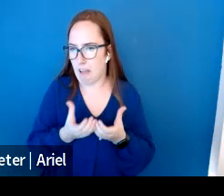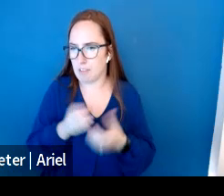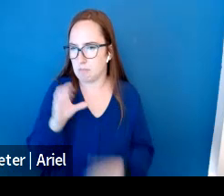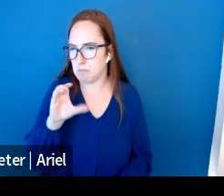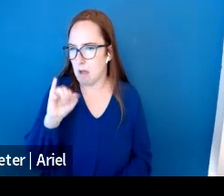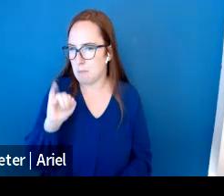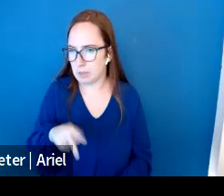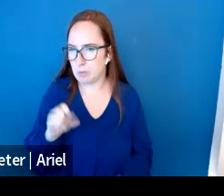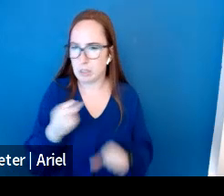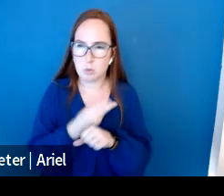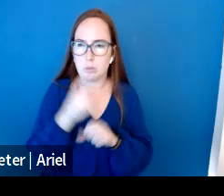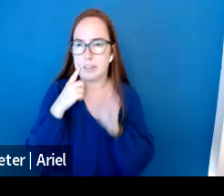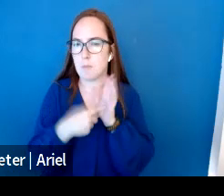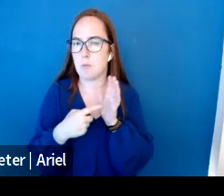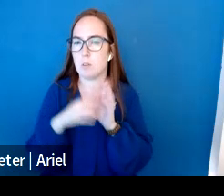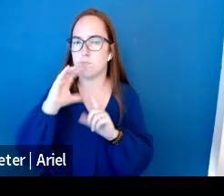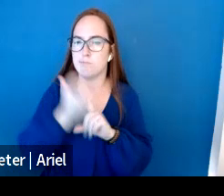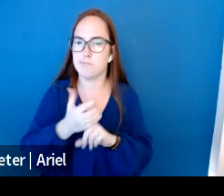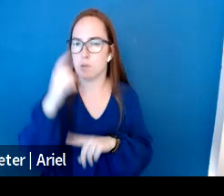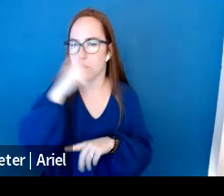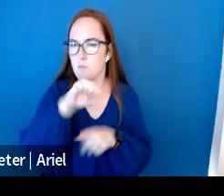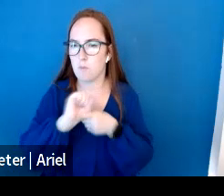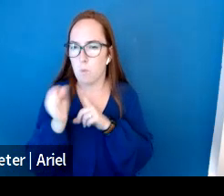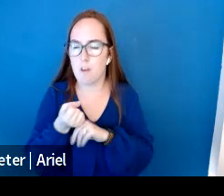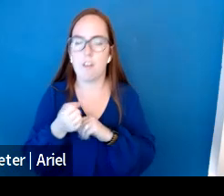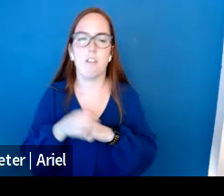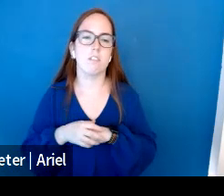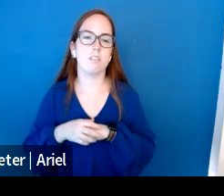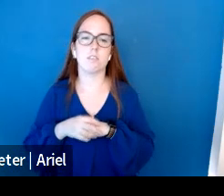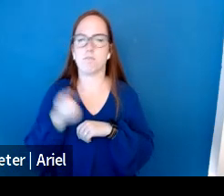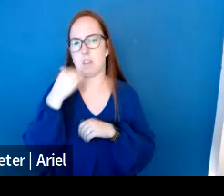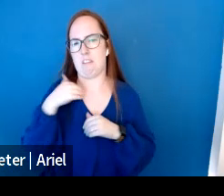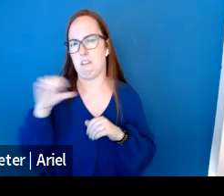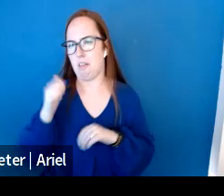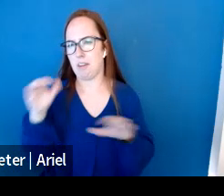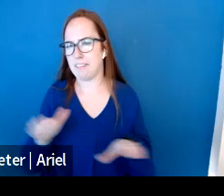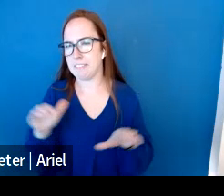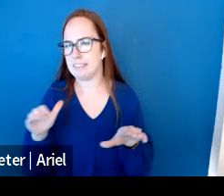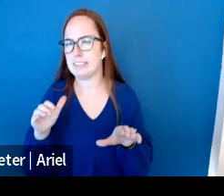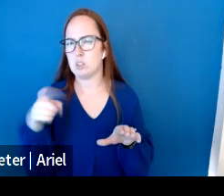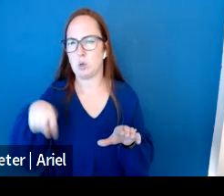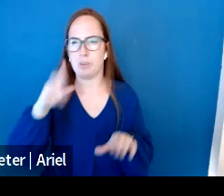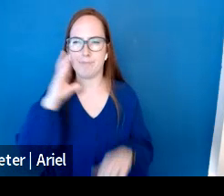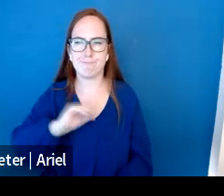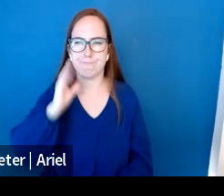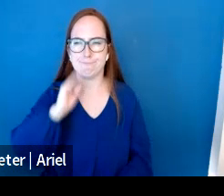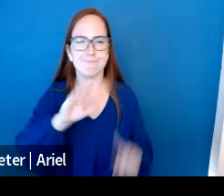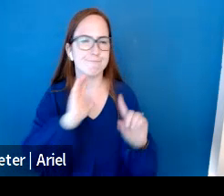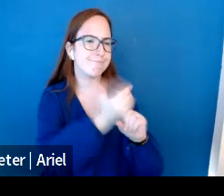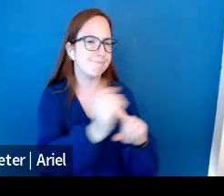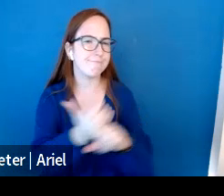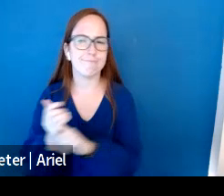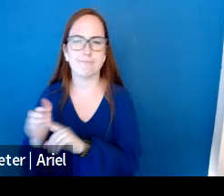Program, like role playing. There are other activities, and we all have these different activities that we've used with students that we